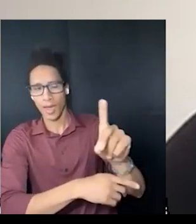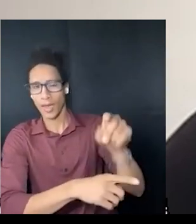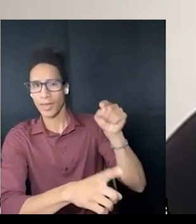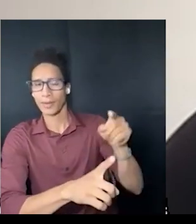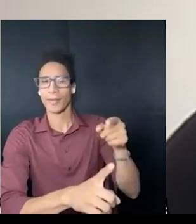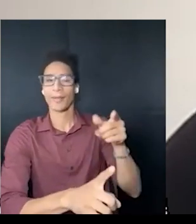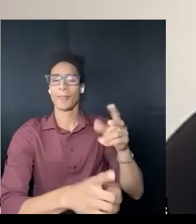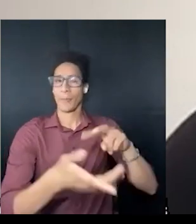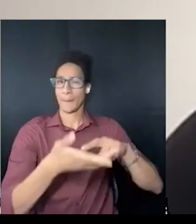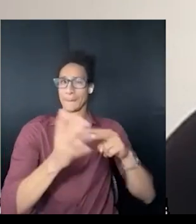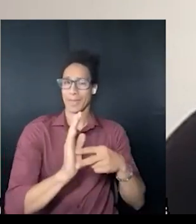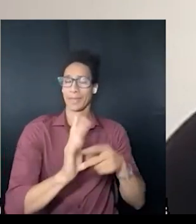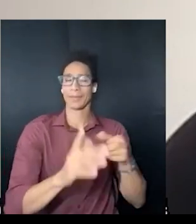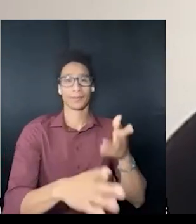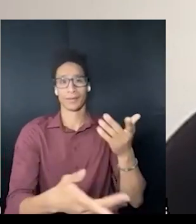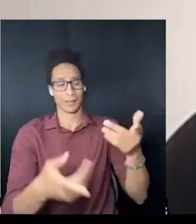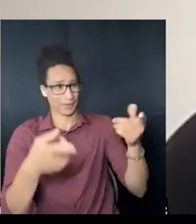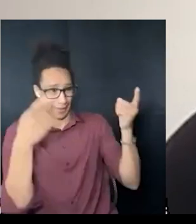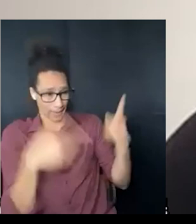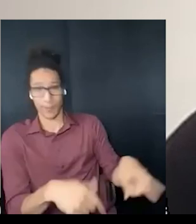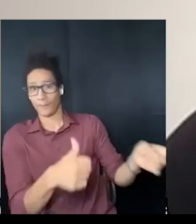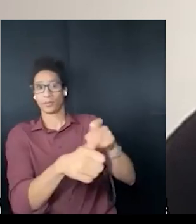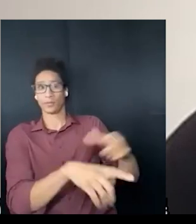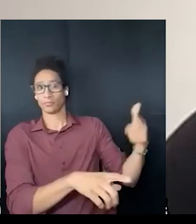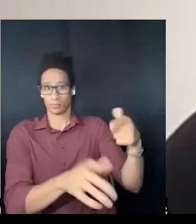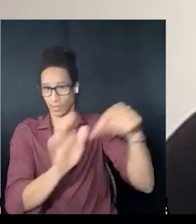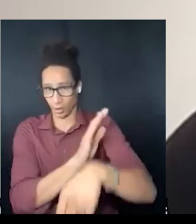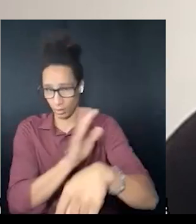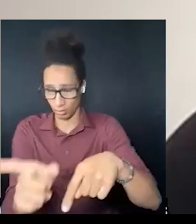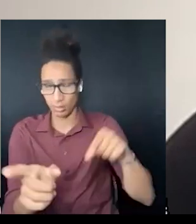serving 28 years. And so,